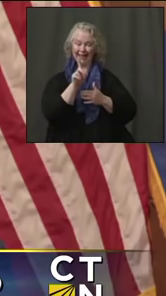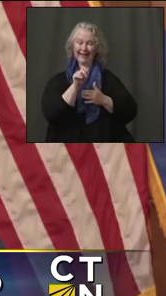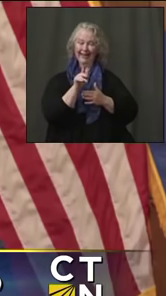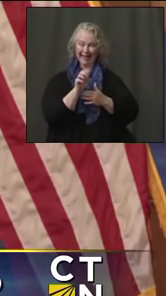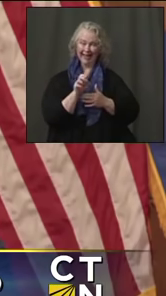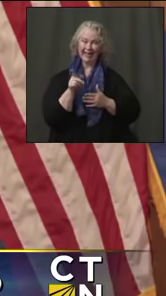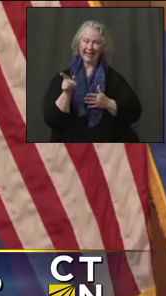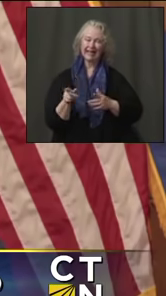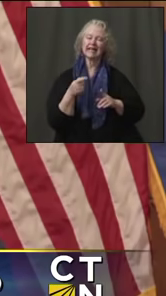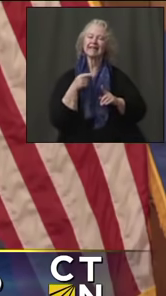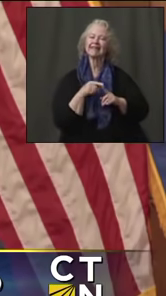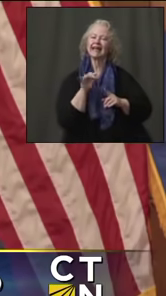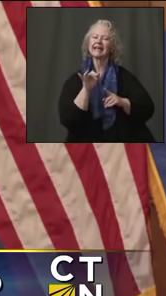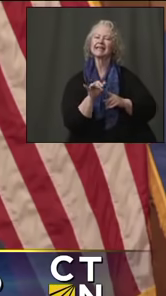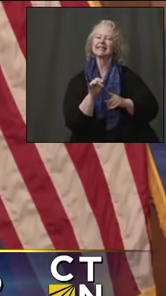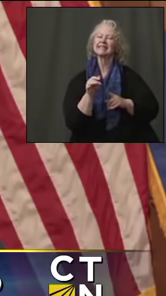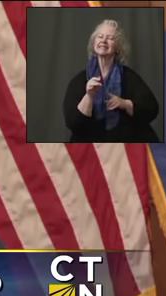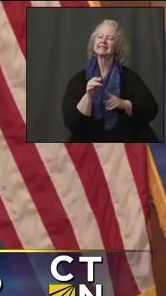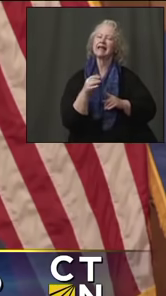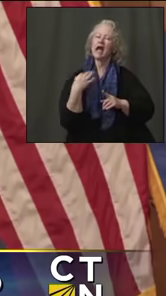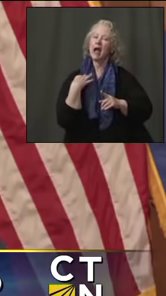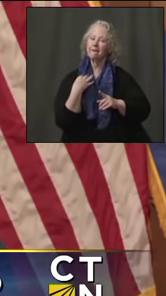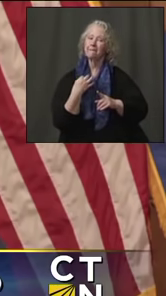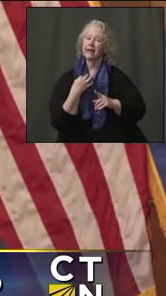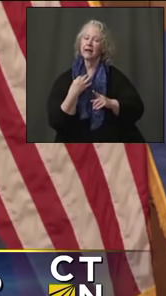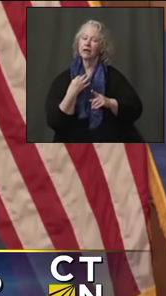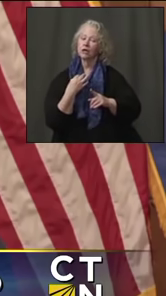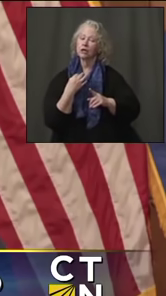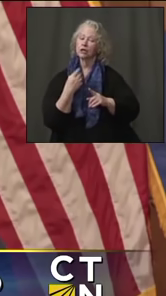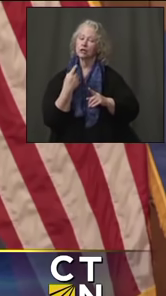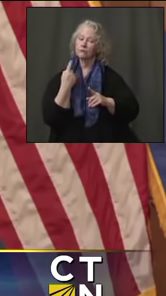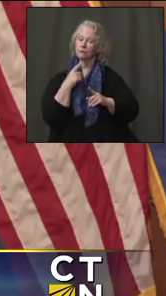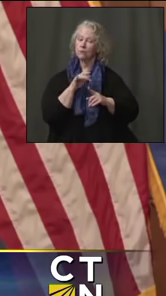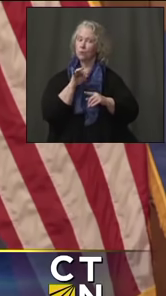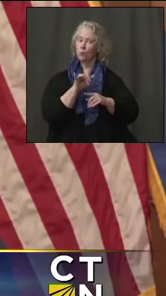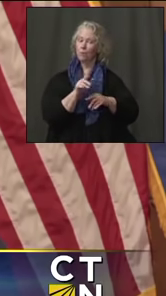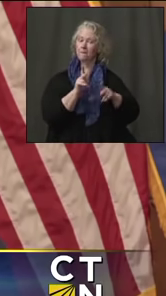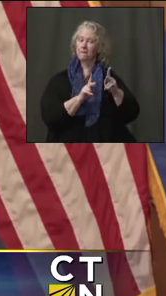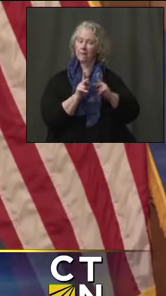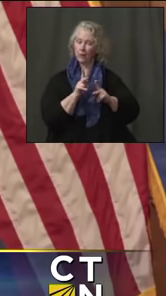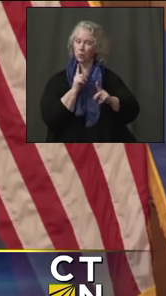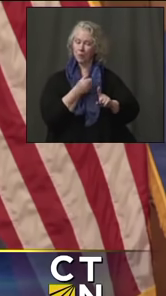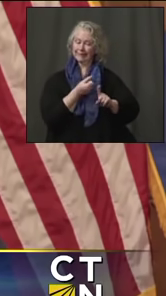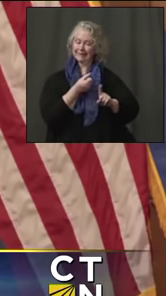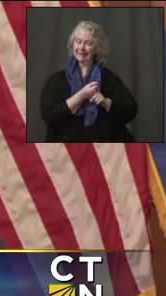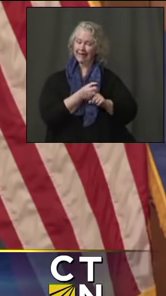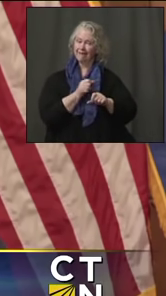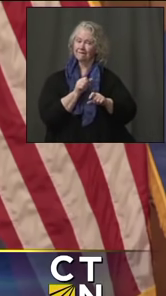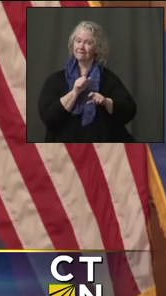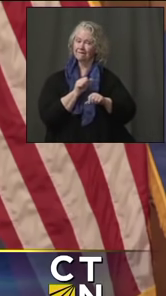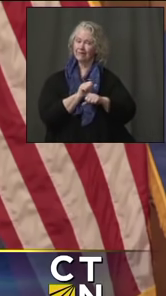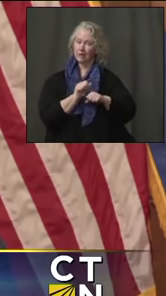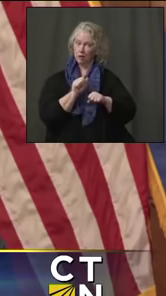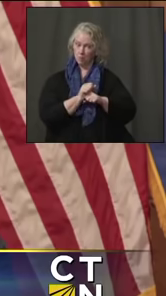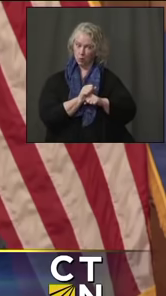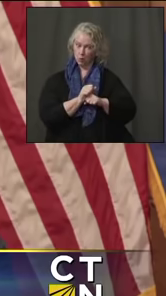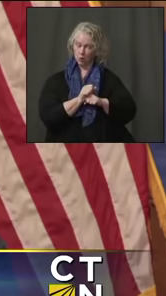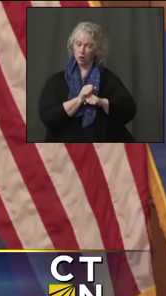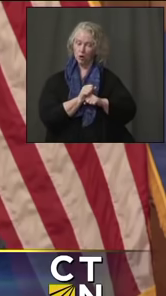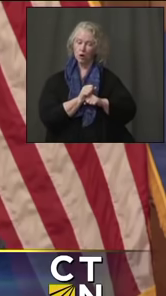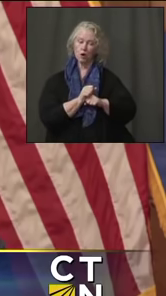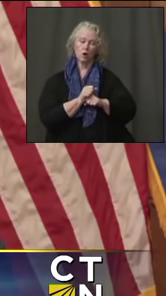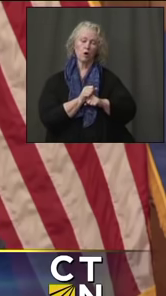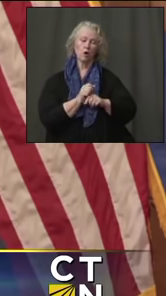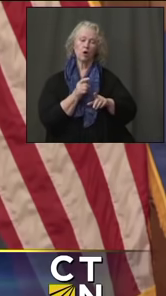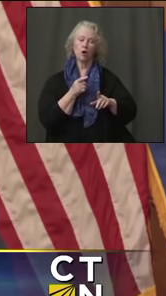was the date that was said that those applications for those individuals who are self-employed, who are not usually